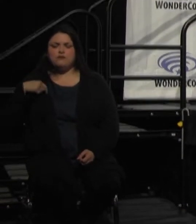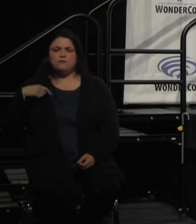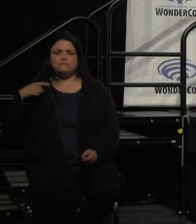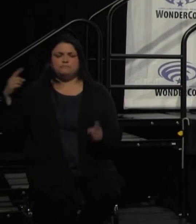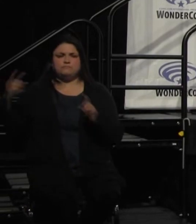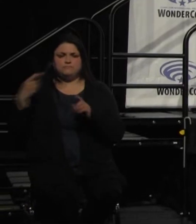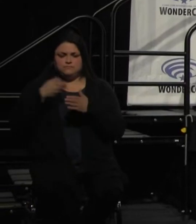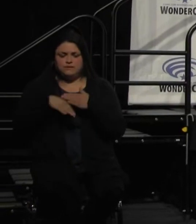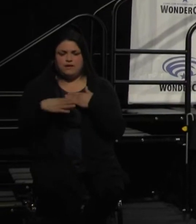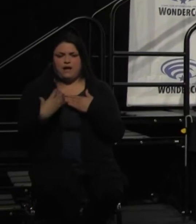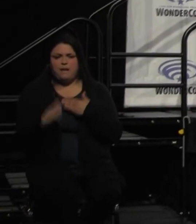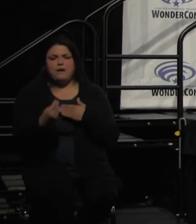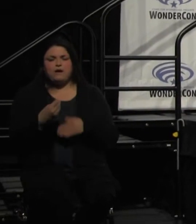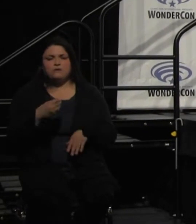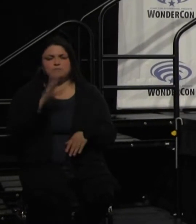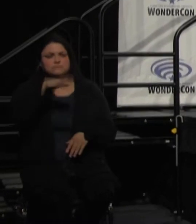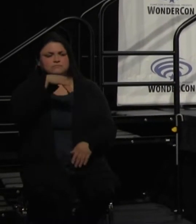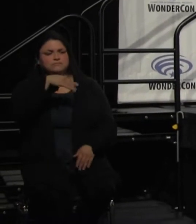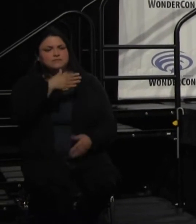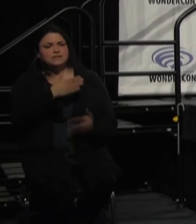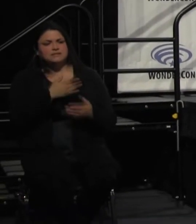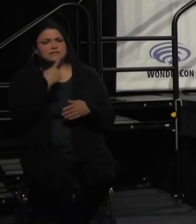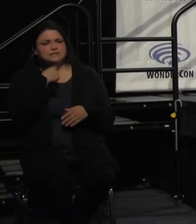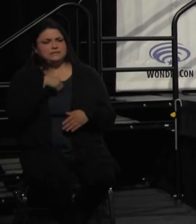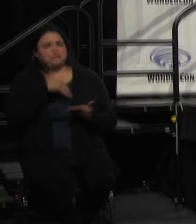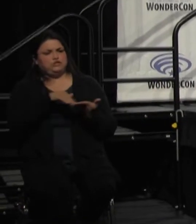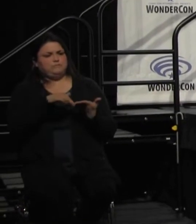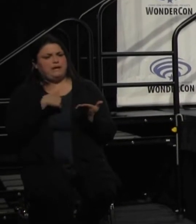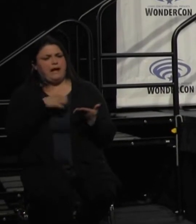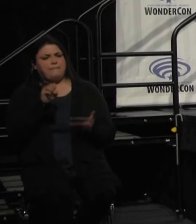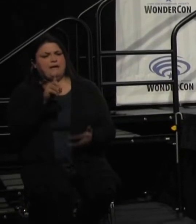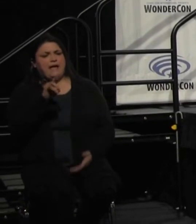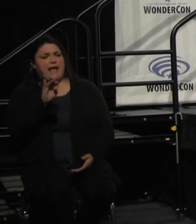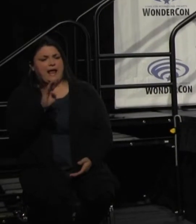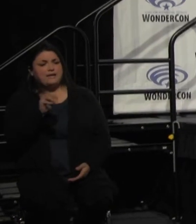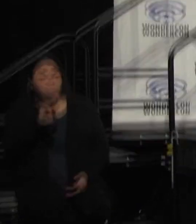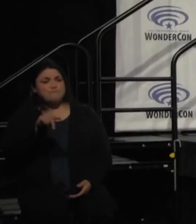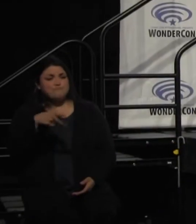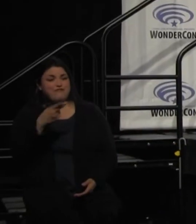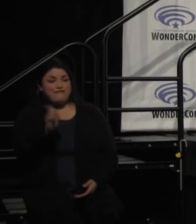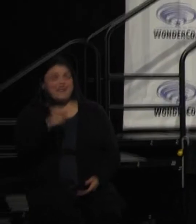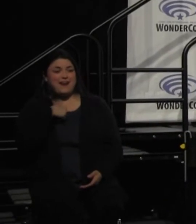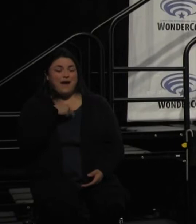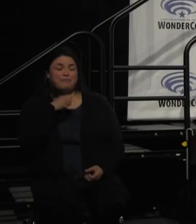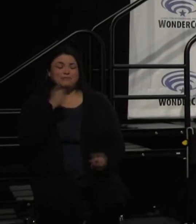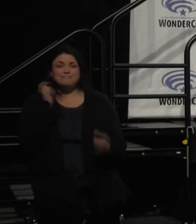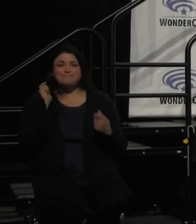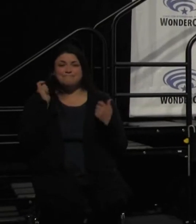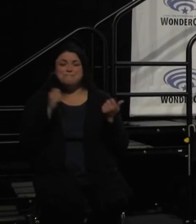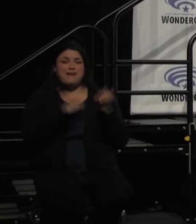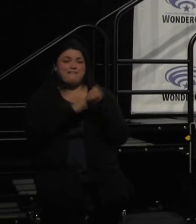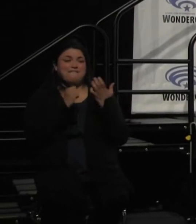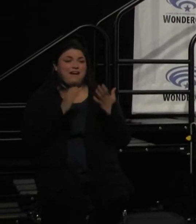goes, excuse me, but I'm Eddie Murphy, and I'm a really big fan.